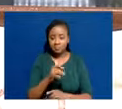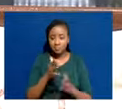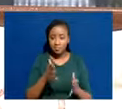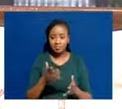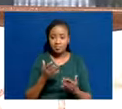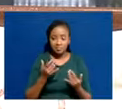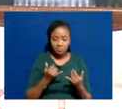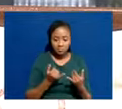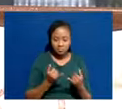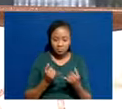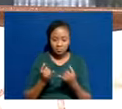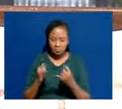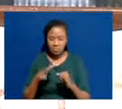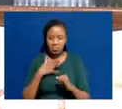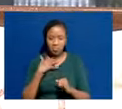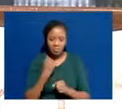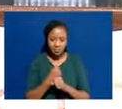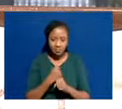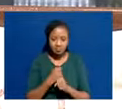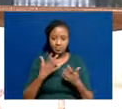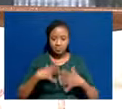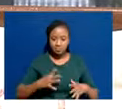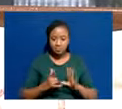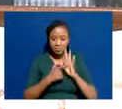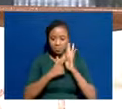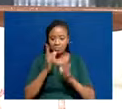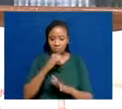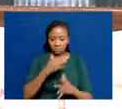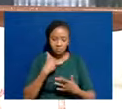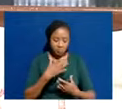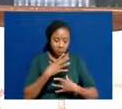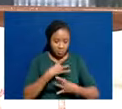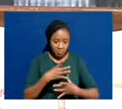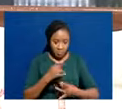do under PPP. People have expressed interest, from the